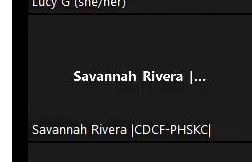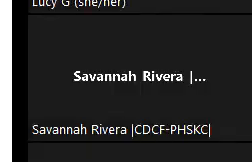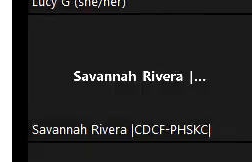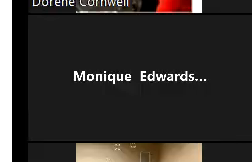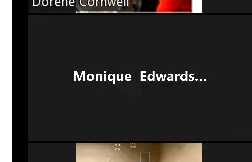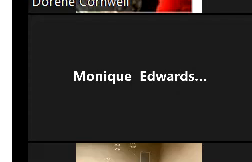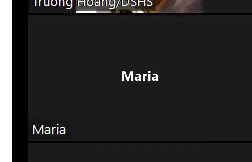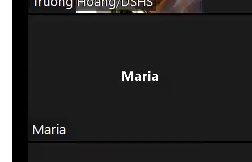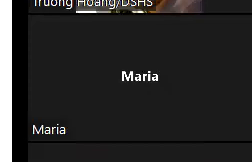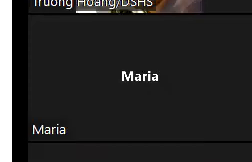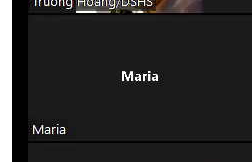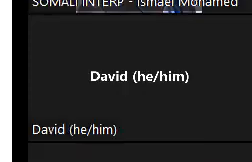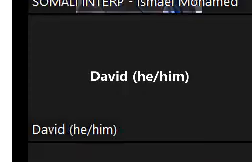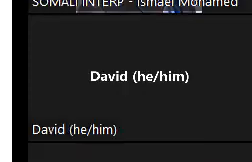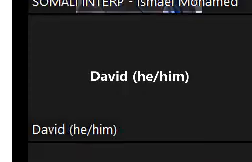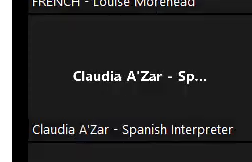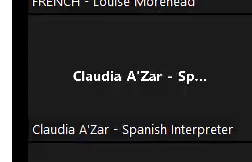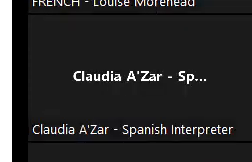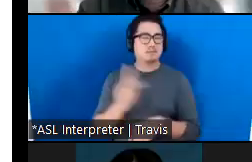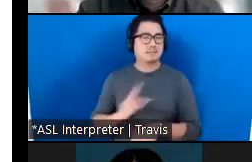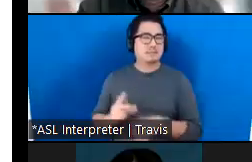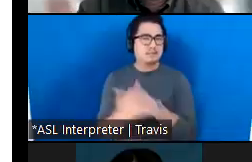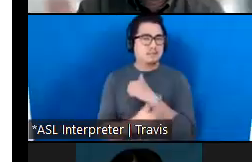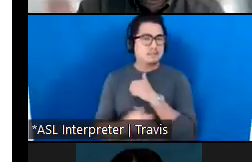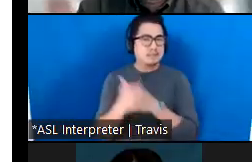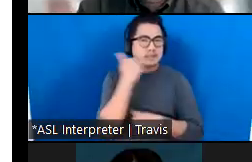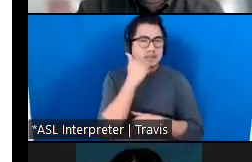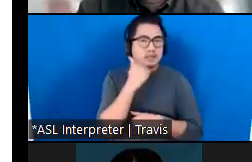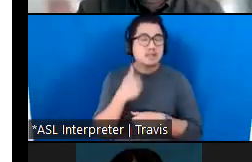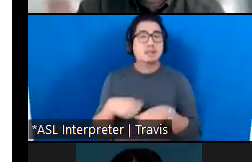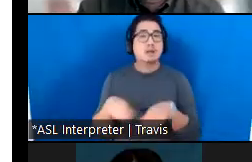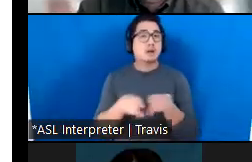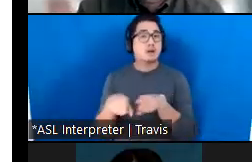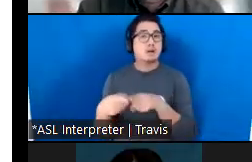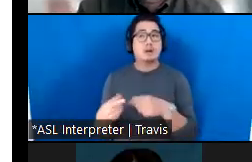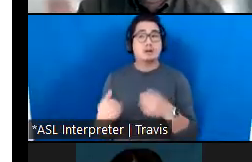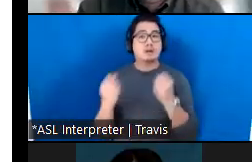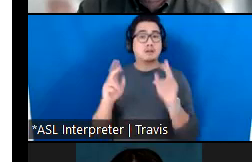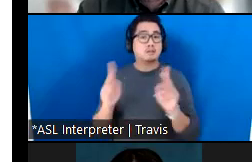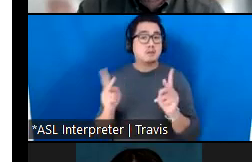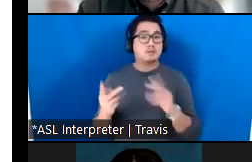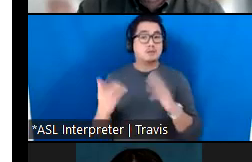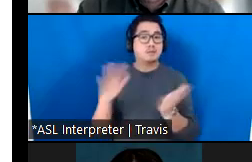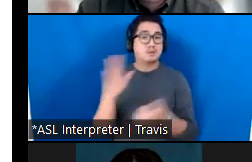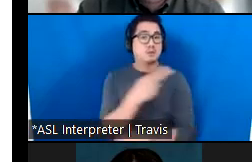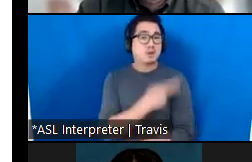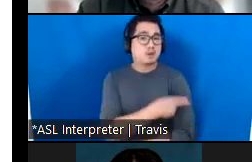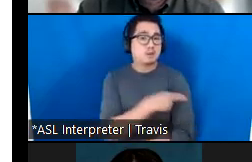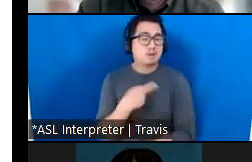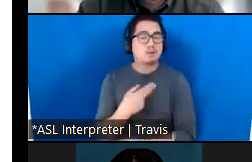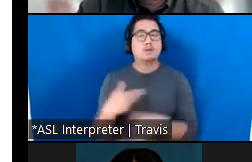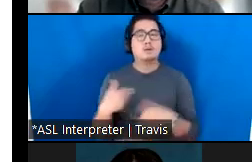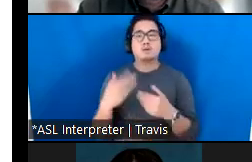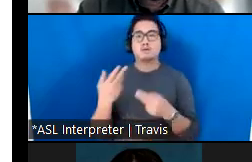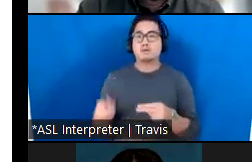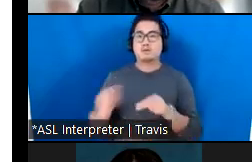At the same time, too, around that, hospitalization rates have decreased. That's that 3.1